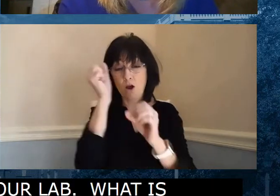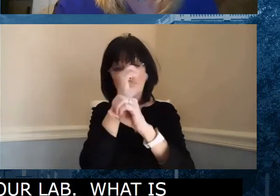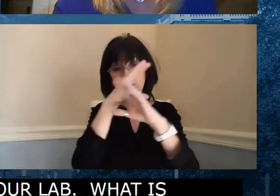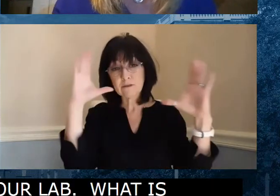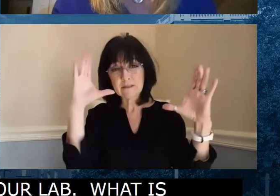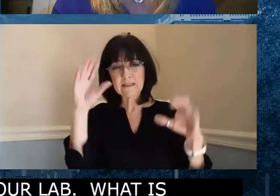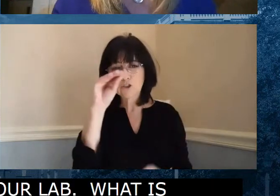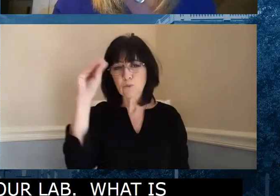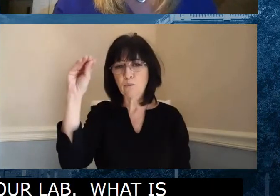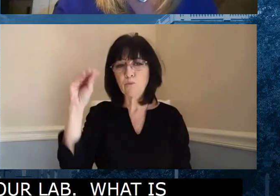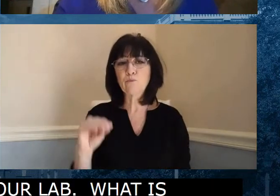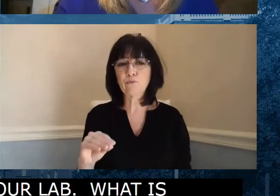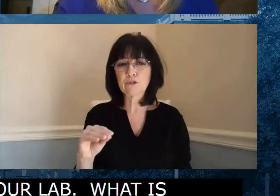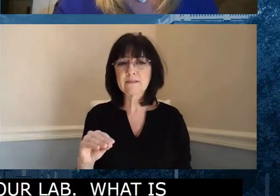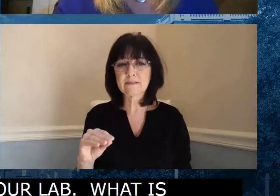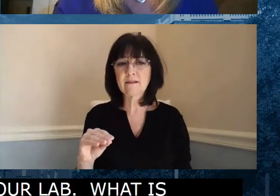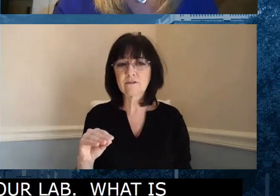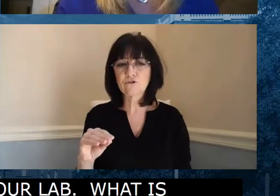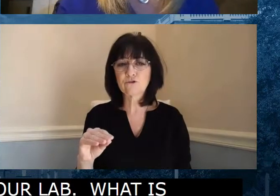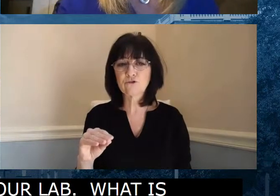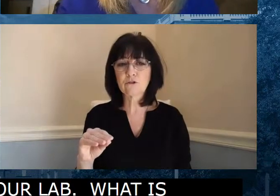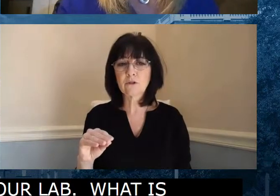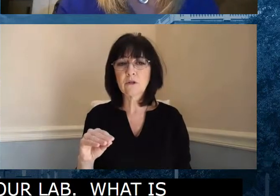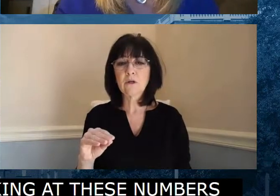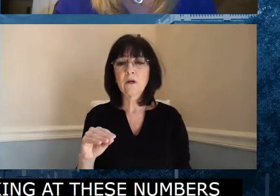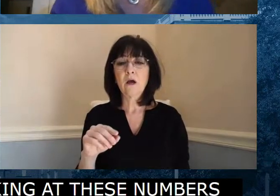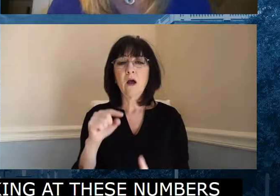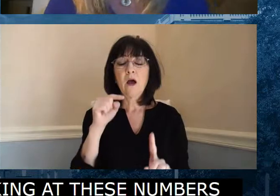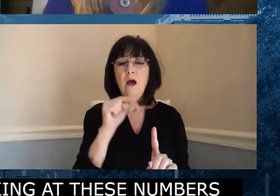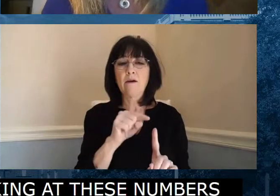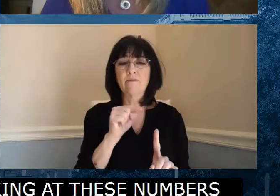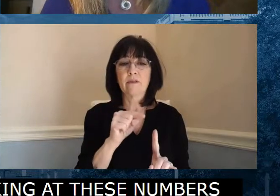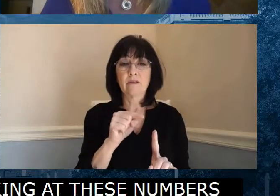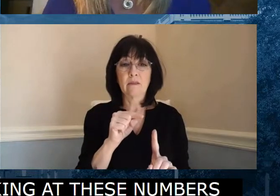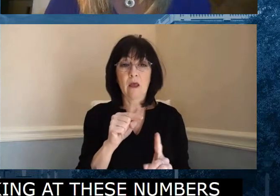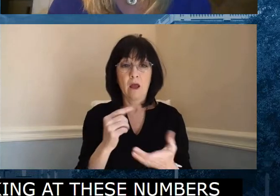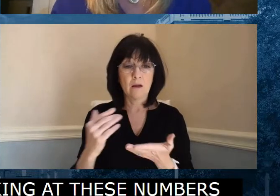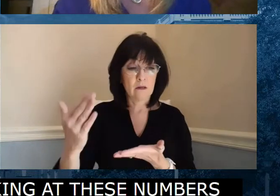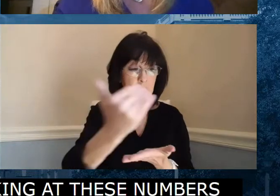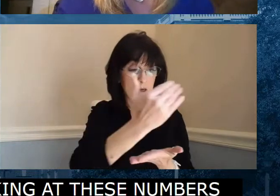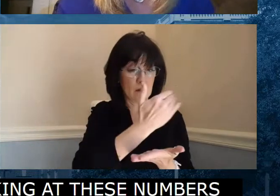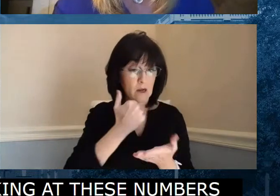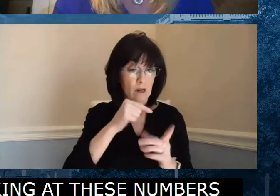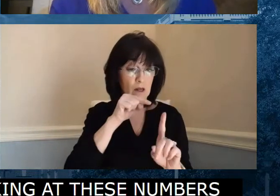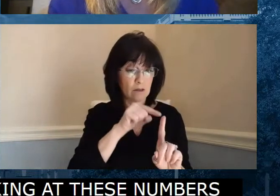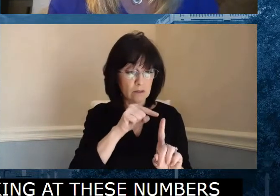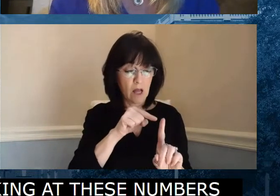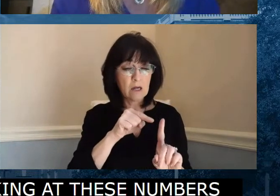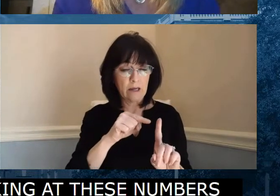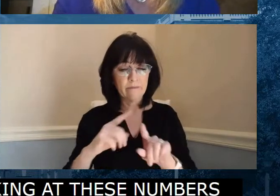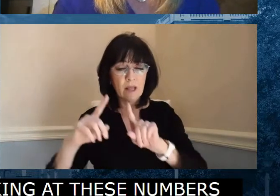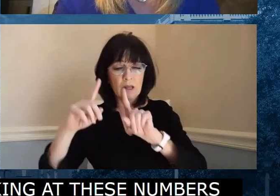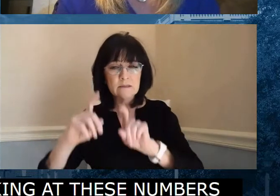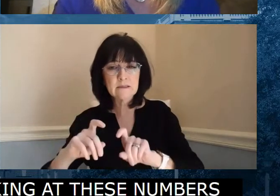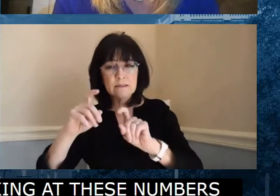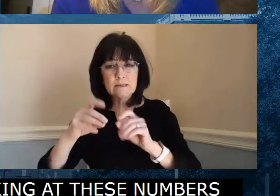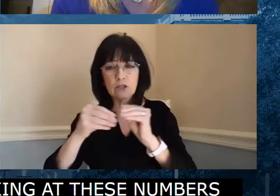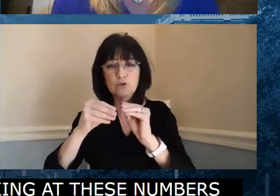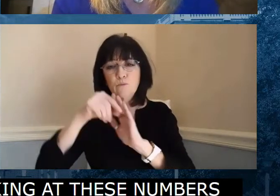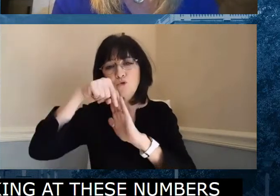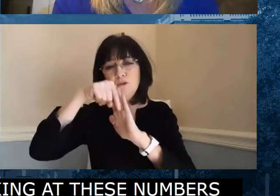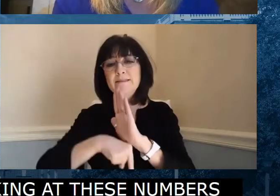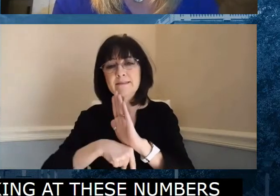percent of the samples tested that end up being positive for variants. And if you